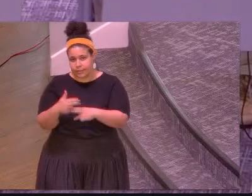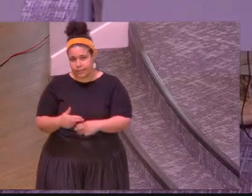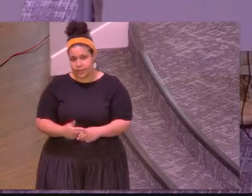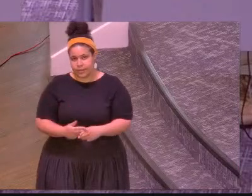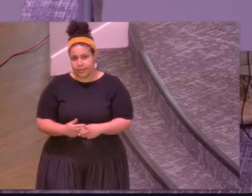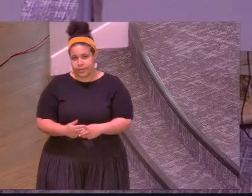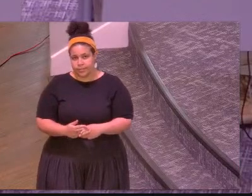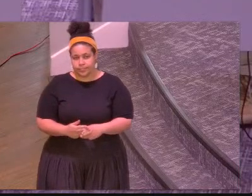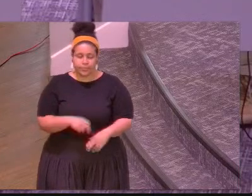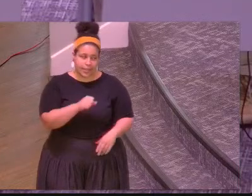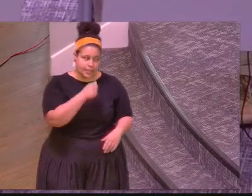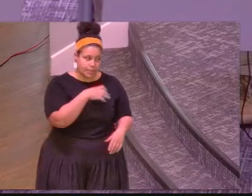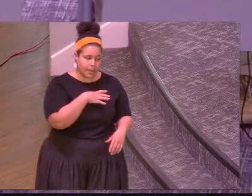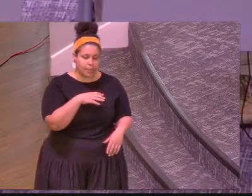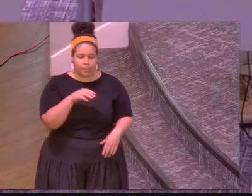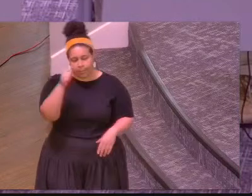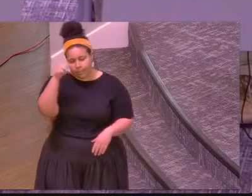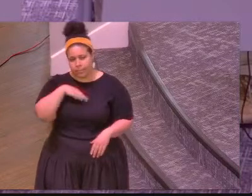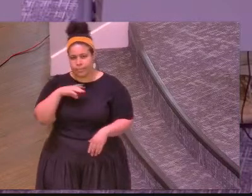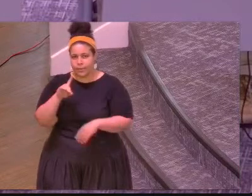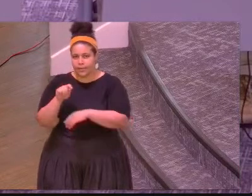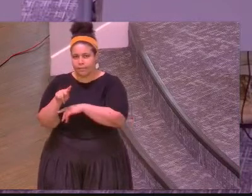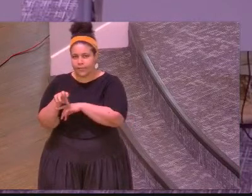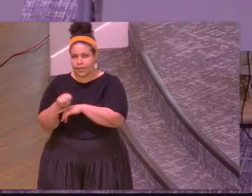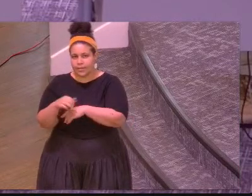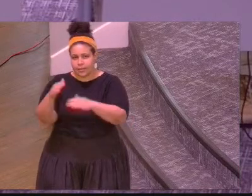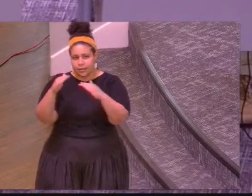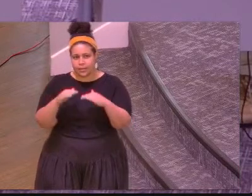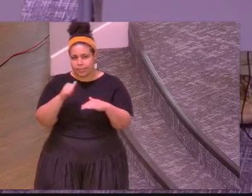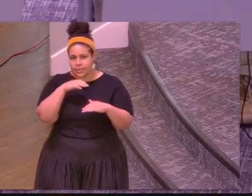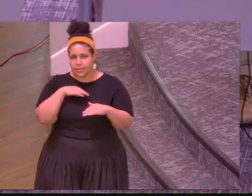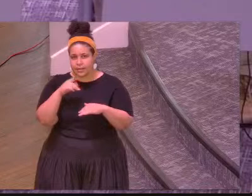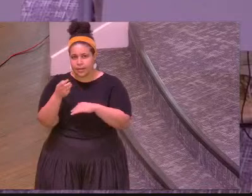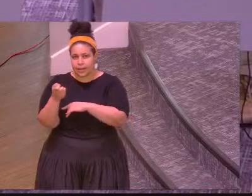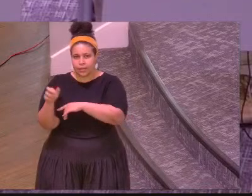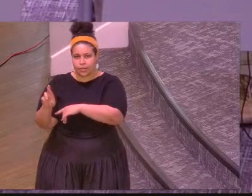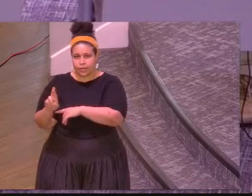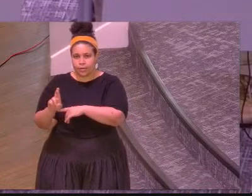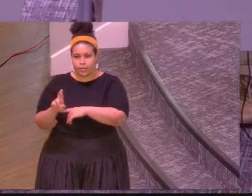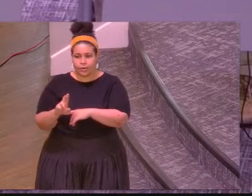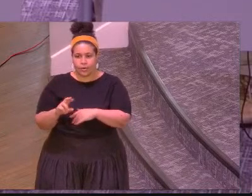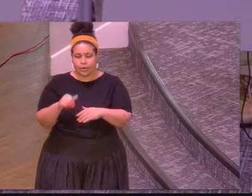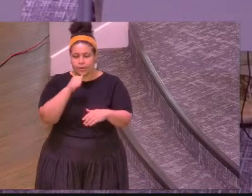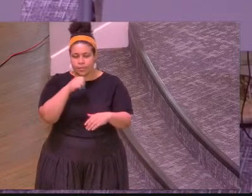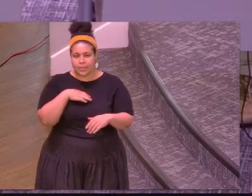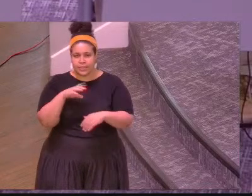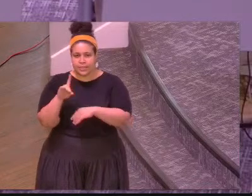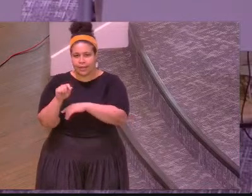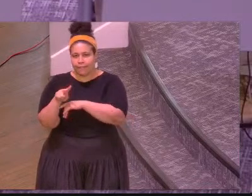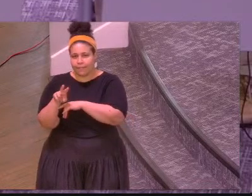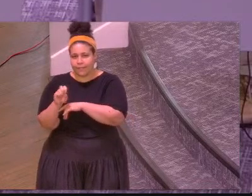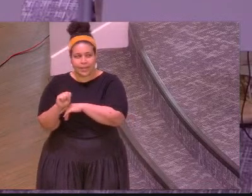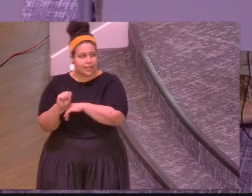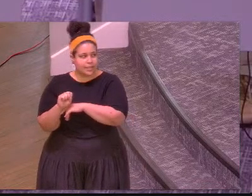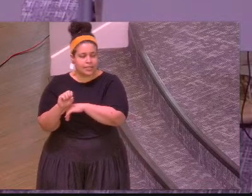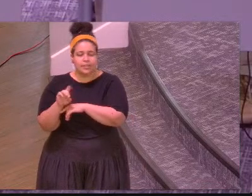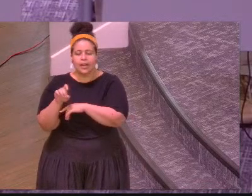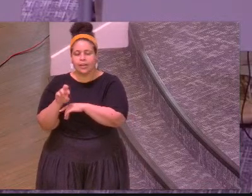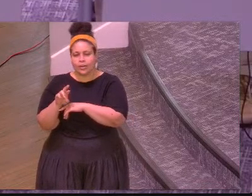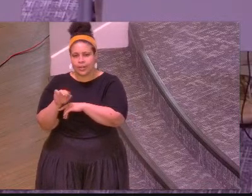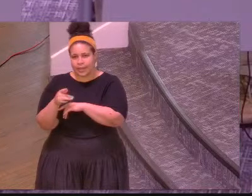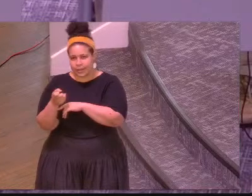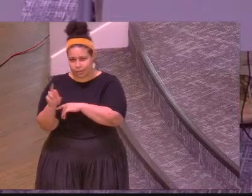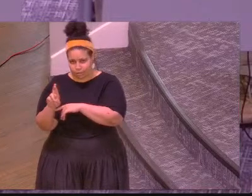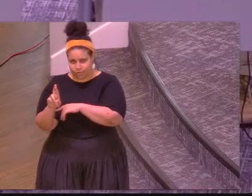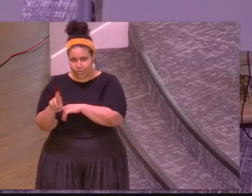us. Yes, ma'am. Mr. Davis. Here. Ms. Gallagher. Mrs. Davis. Here. Dr. Yeager.